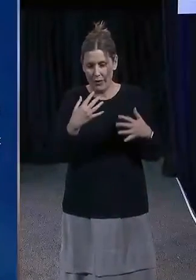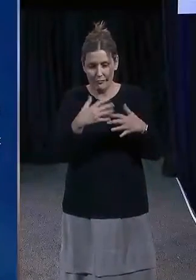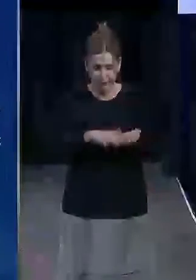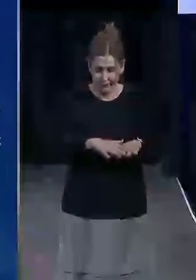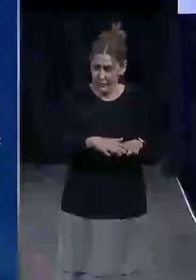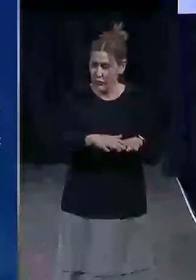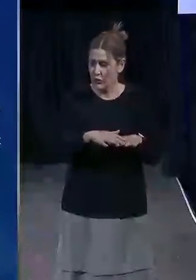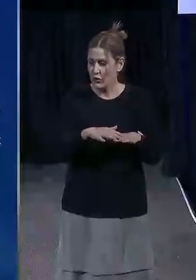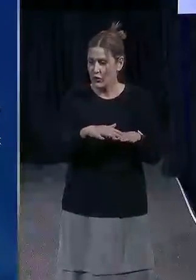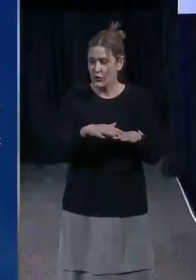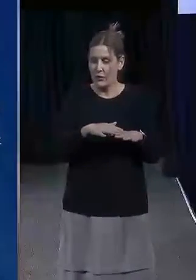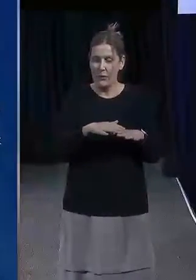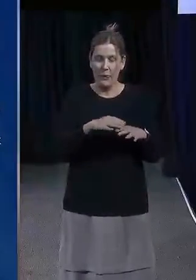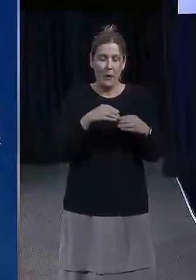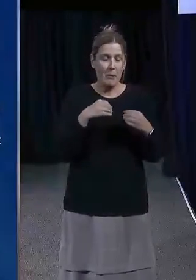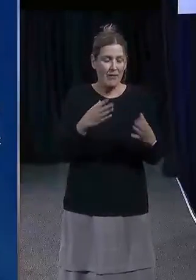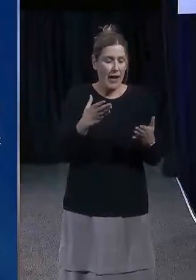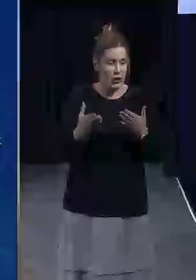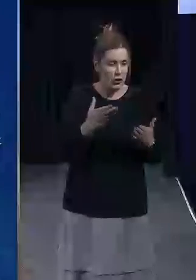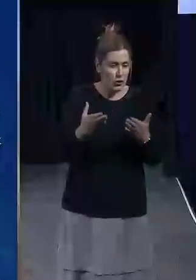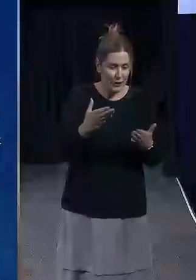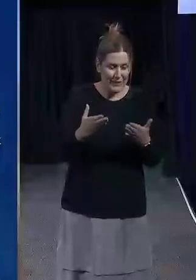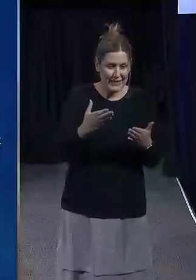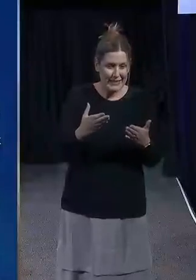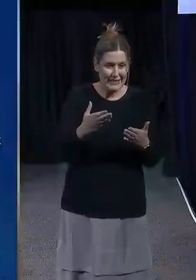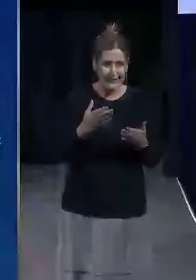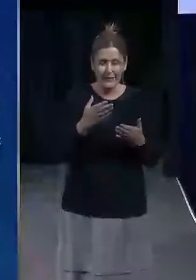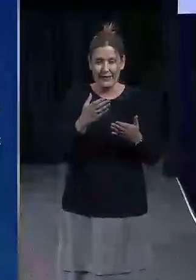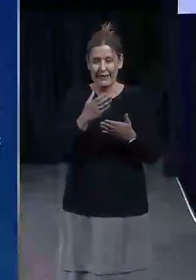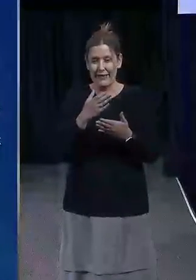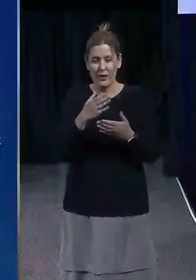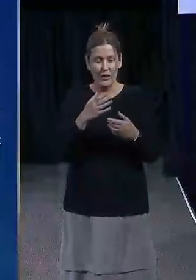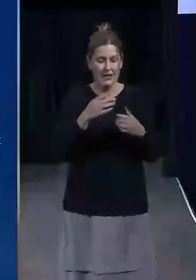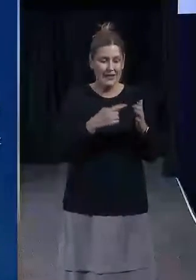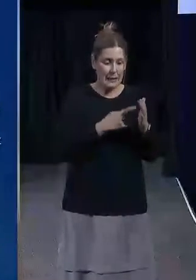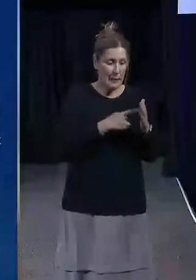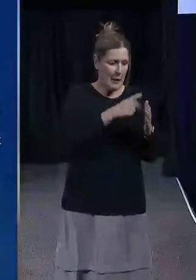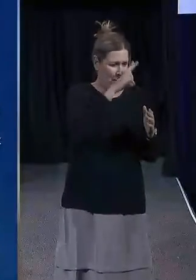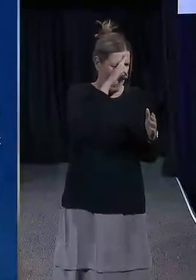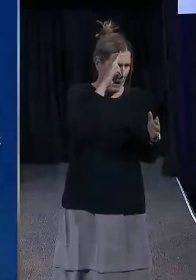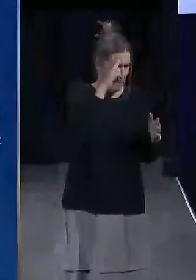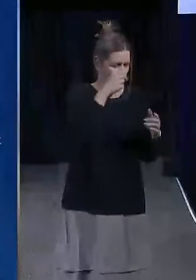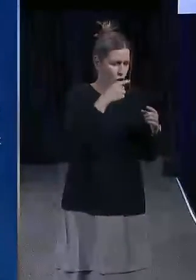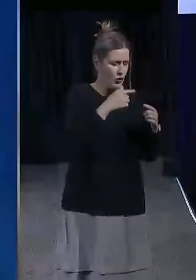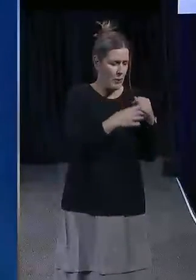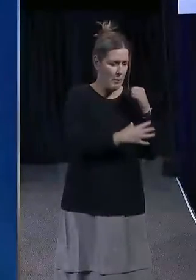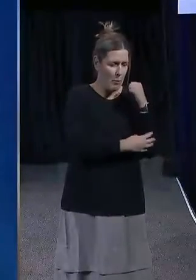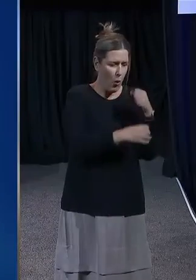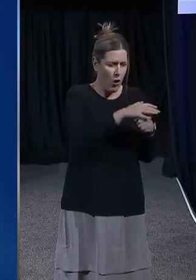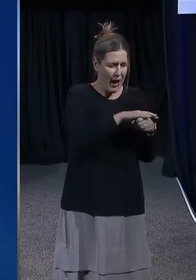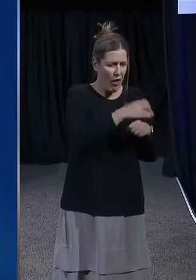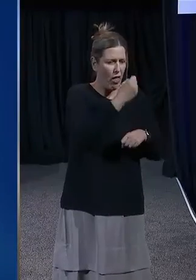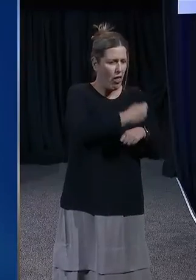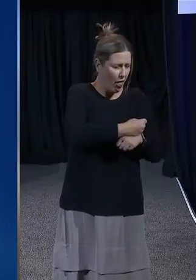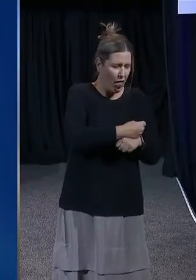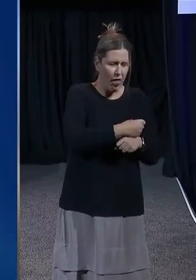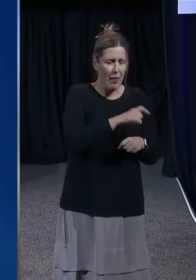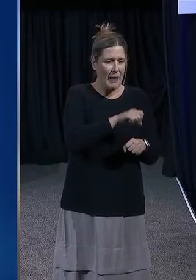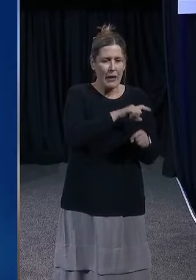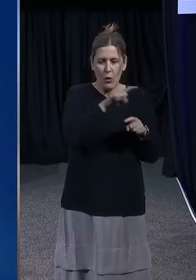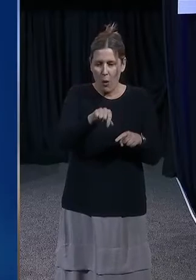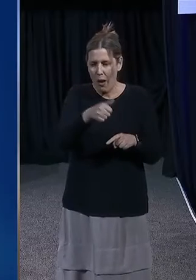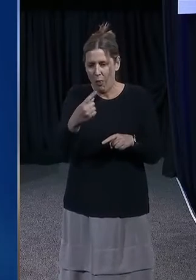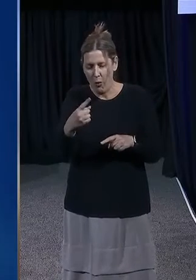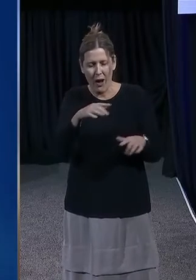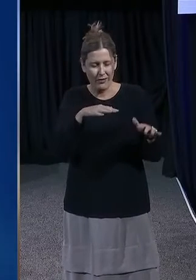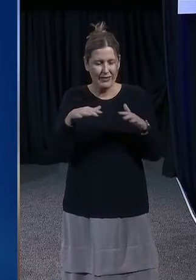hospitals and provide services when hospitals closed in poor and minority neighborhoods. And because it has worked so well, the